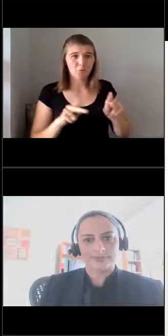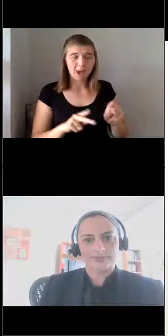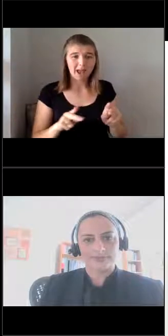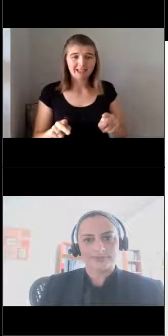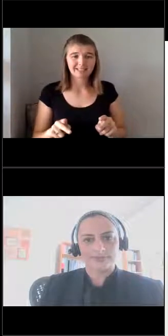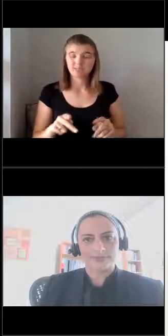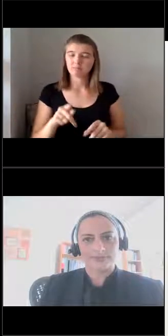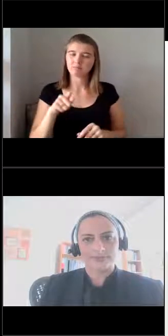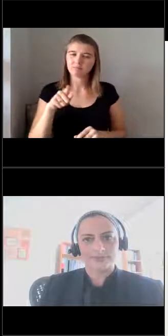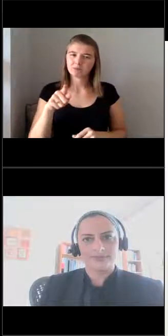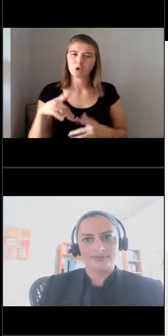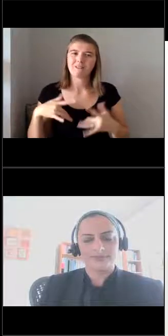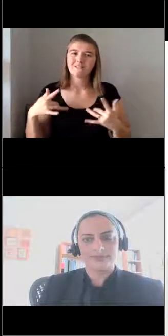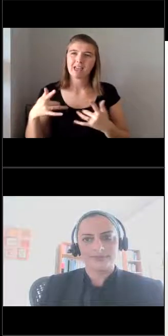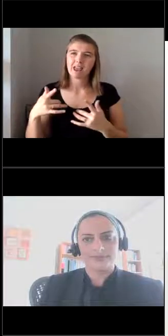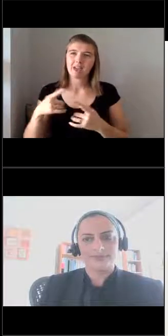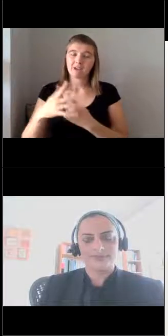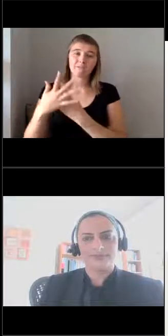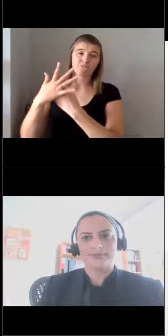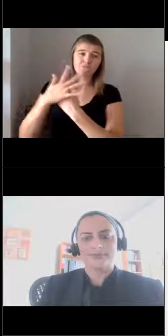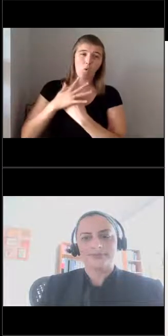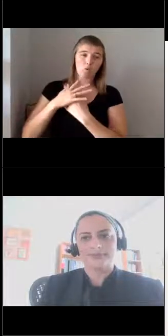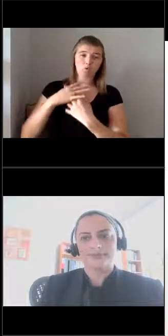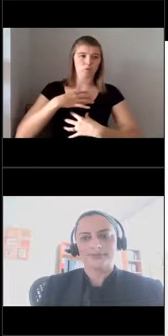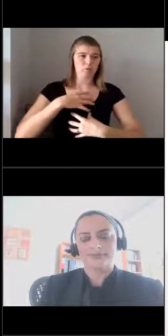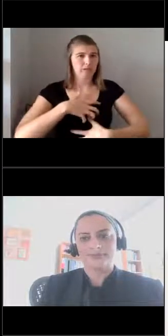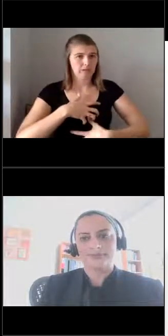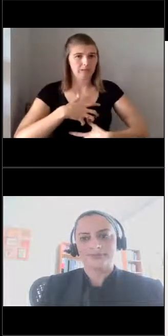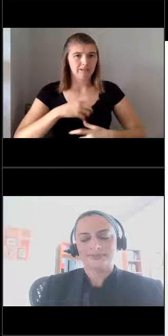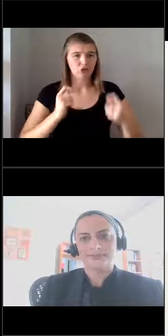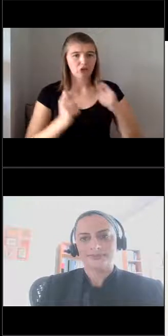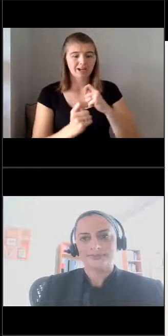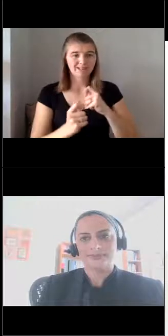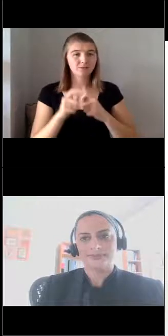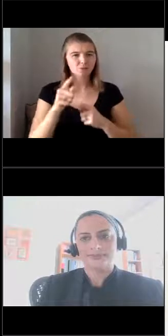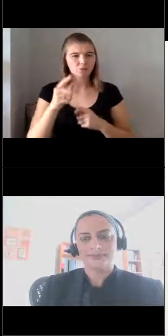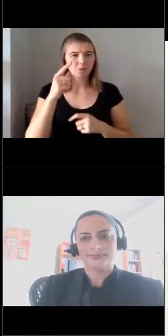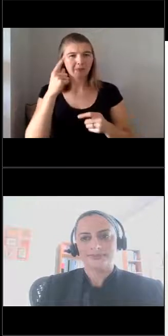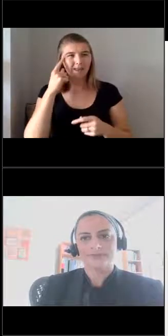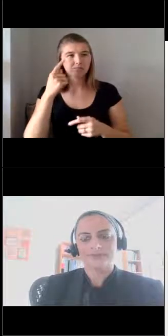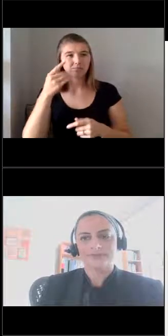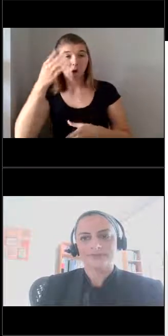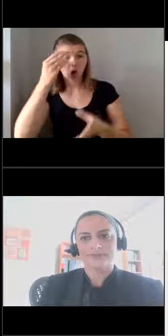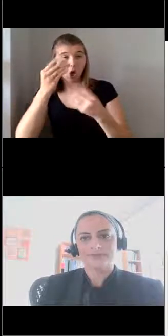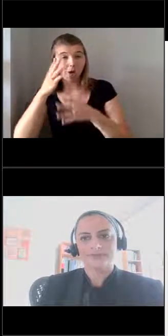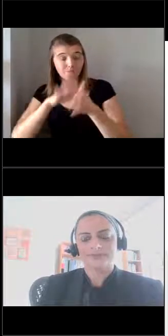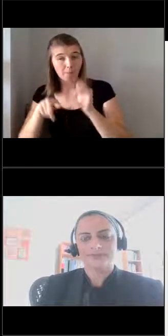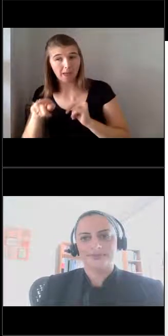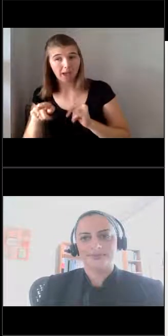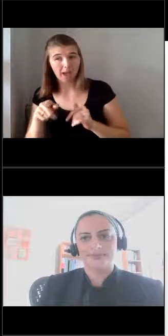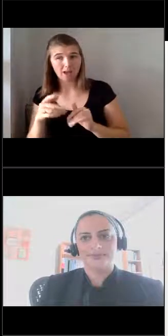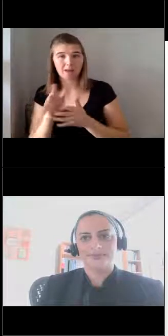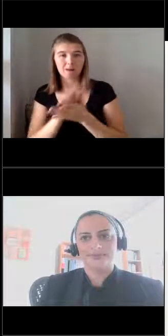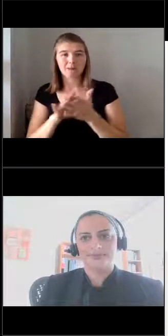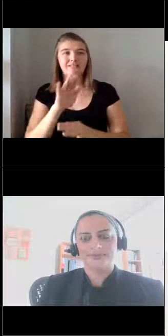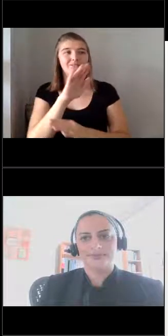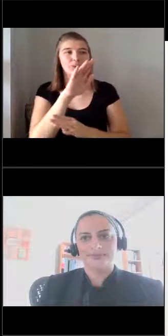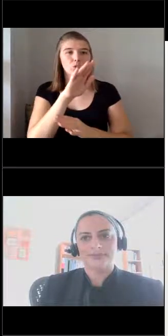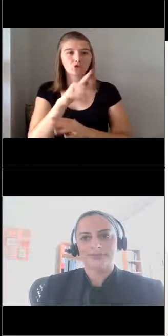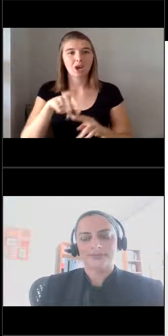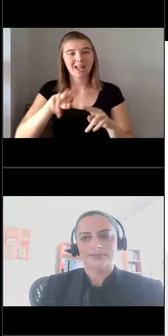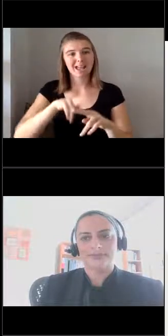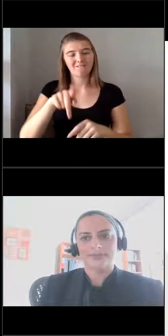being forced to adapt that you will apply the next time you choose to adapt? So next time